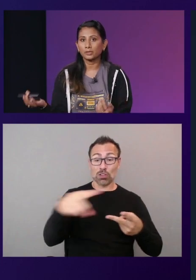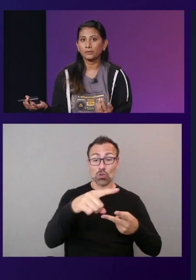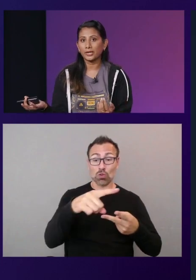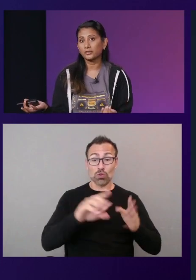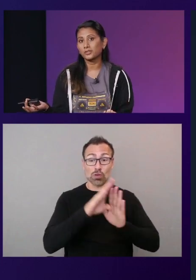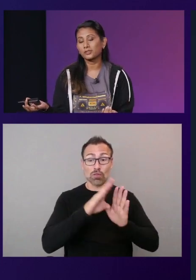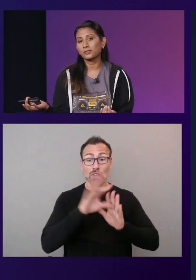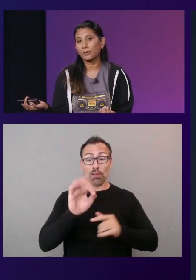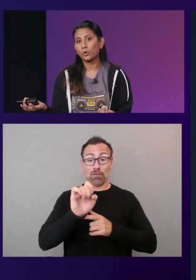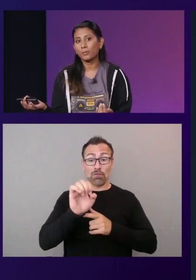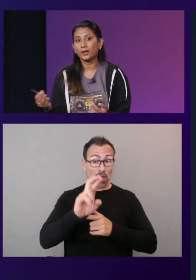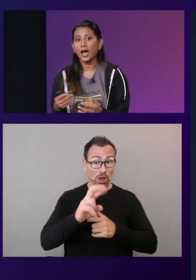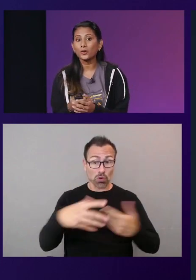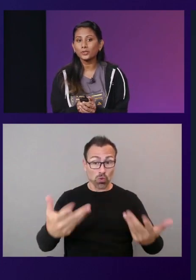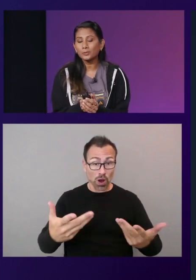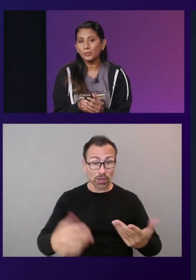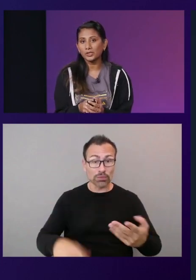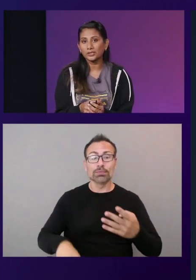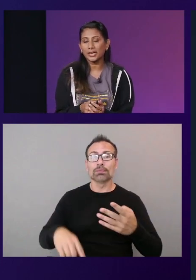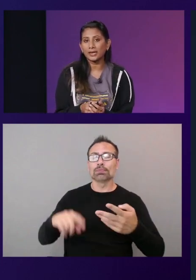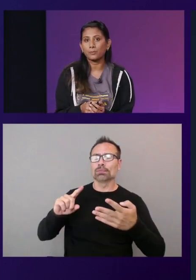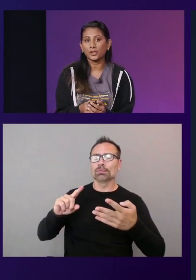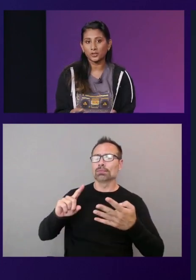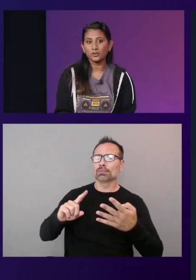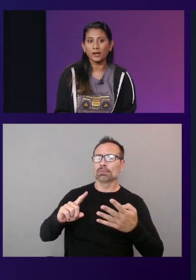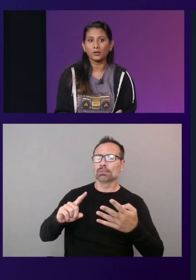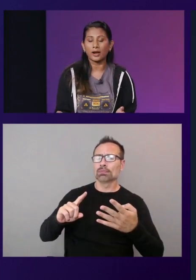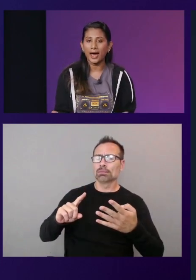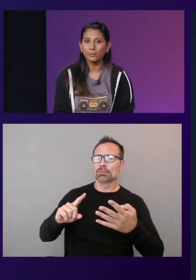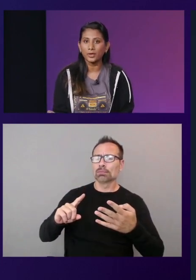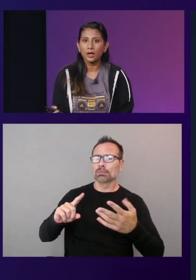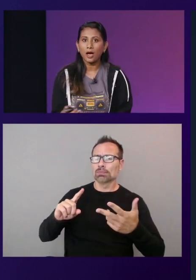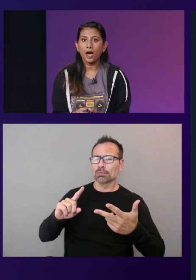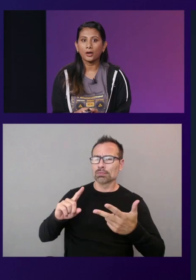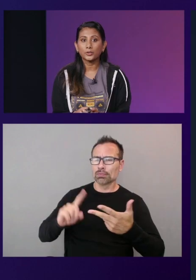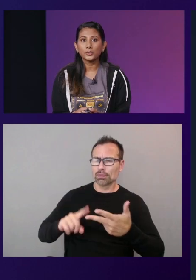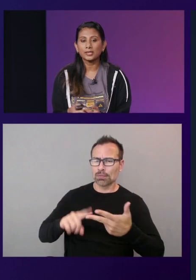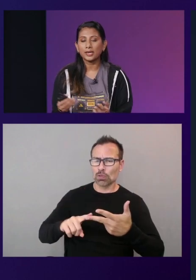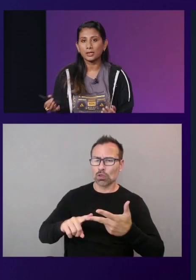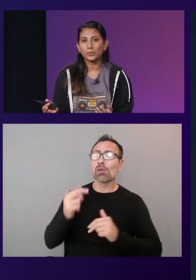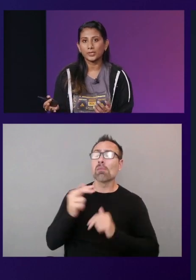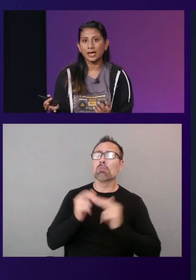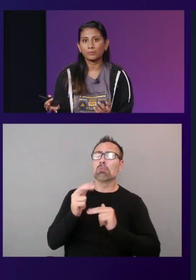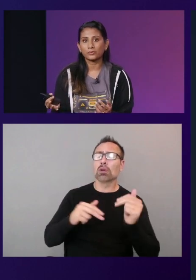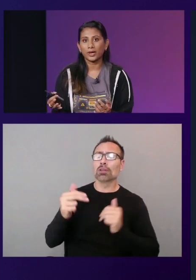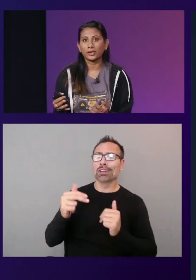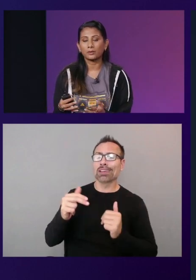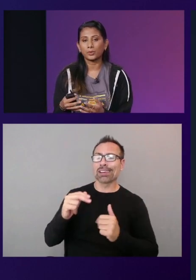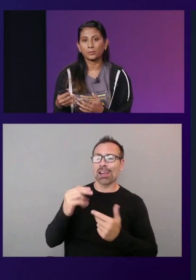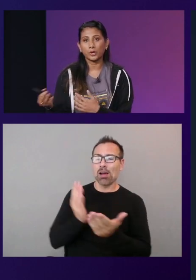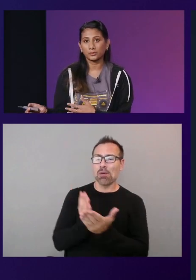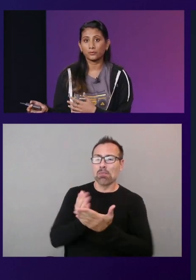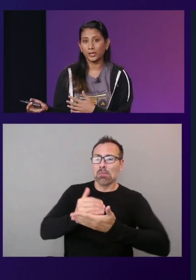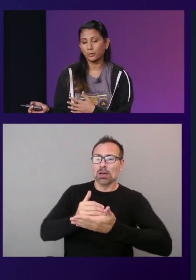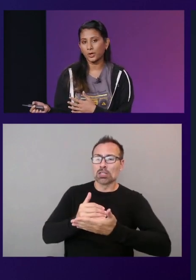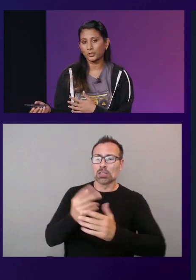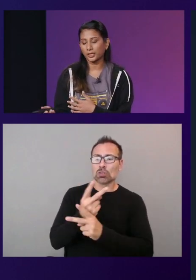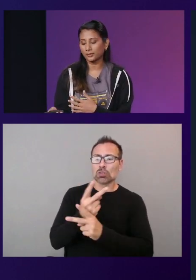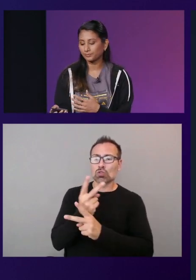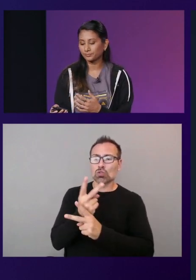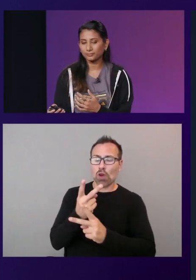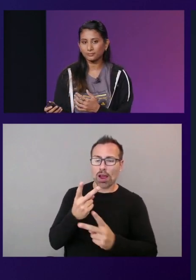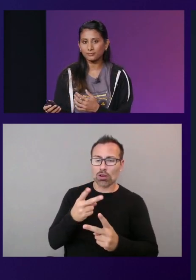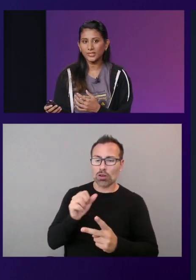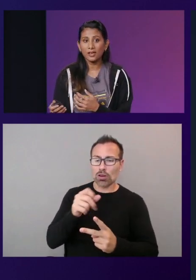a very interesting demo about how you can build a budget tracker app using AWS Amplify with a Flutter